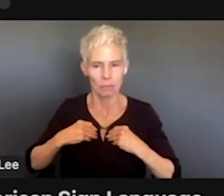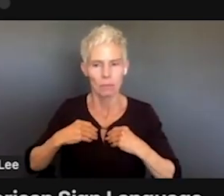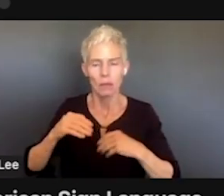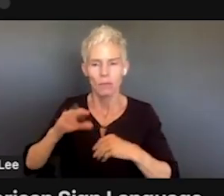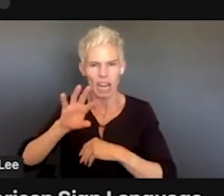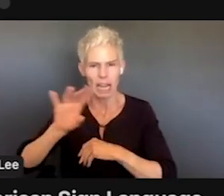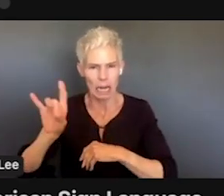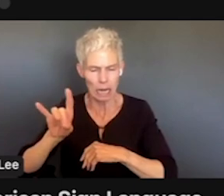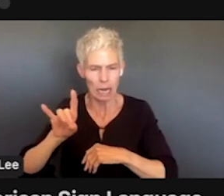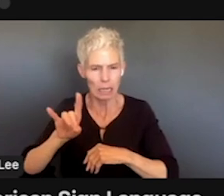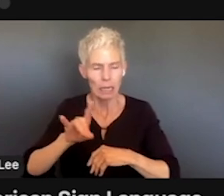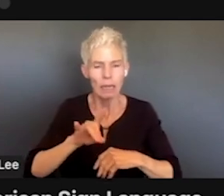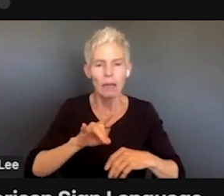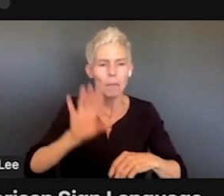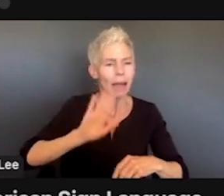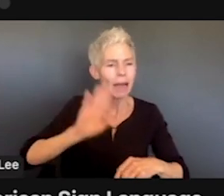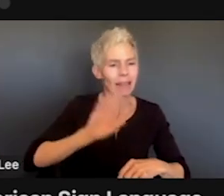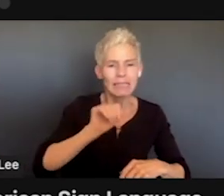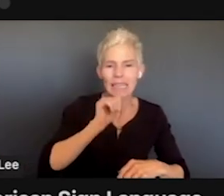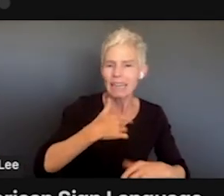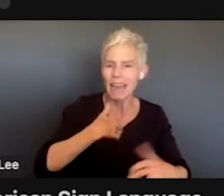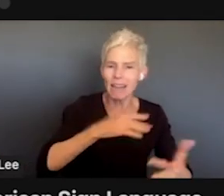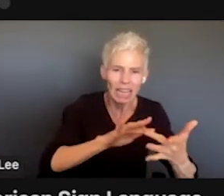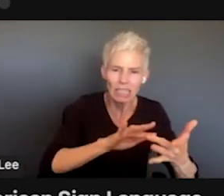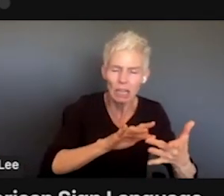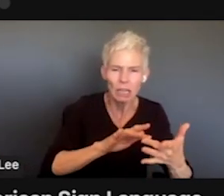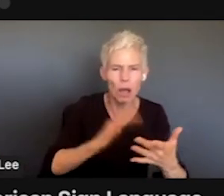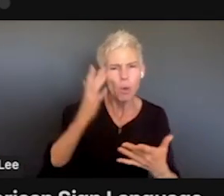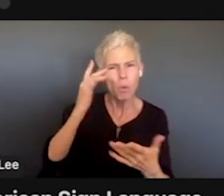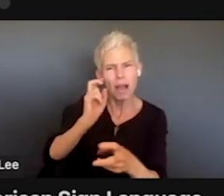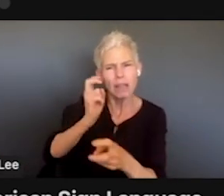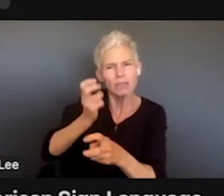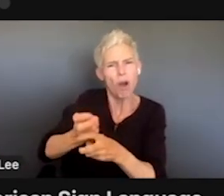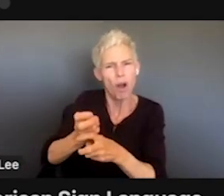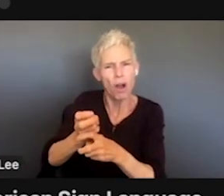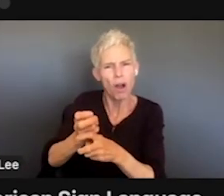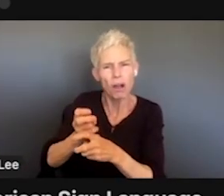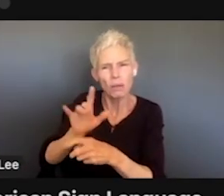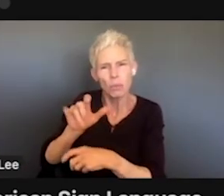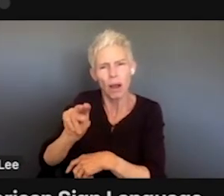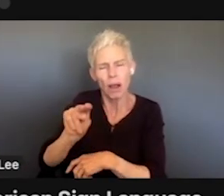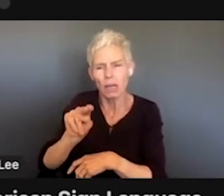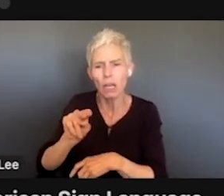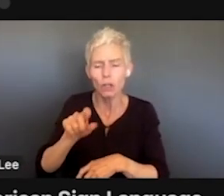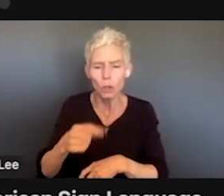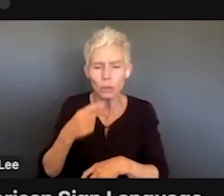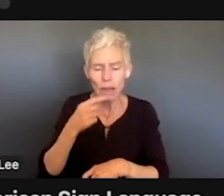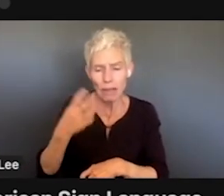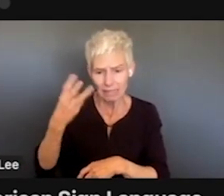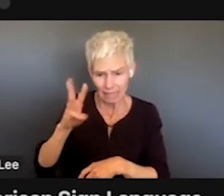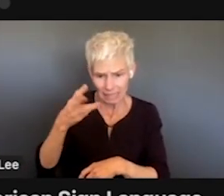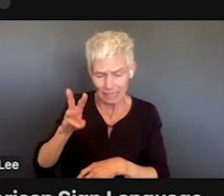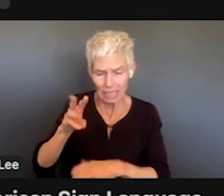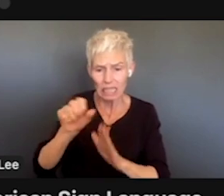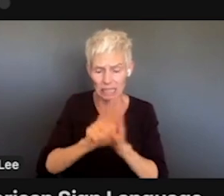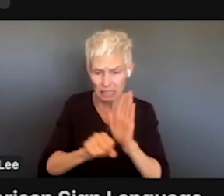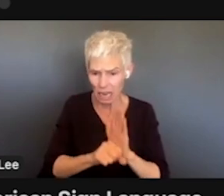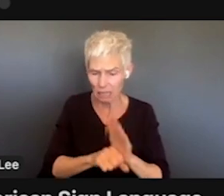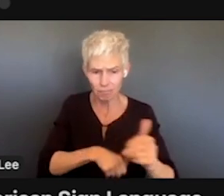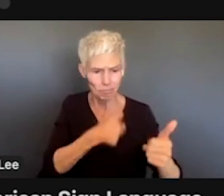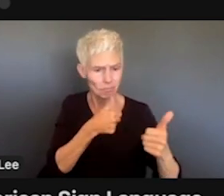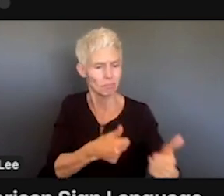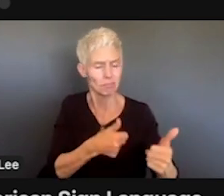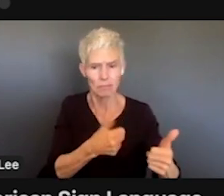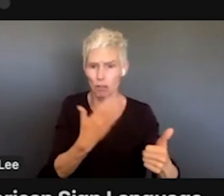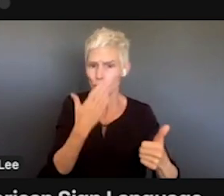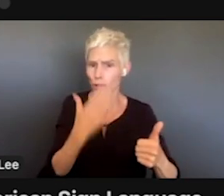internet back then. Why is this so hard, Brian? So you said 16 states is a great a milestone and